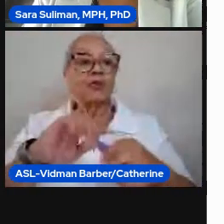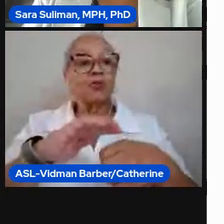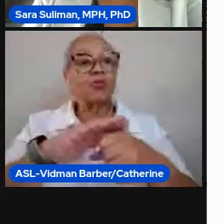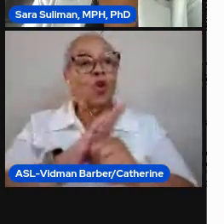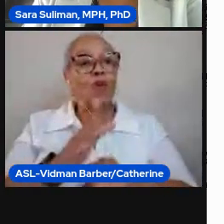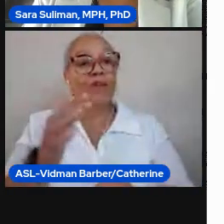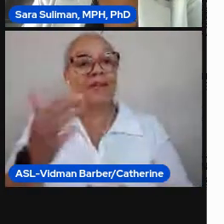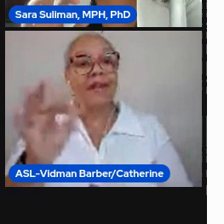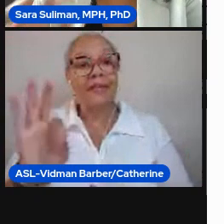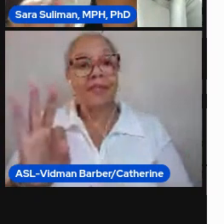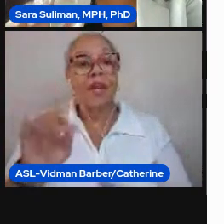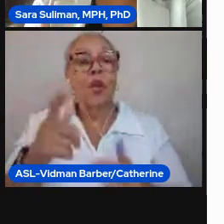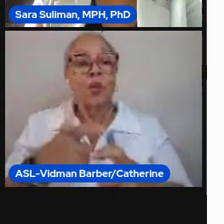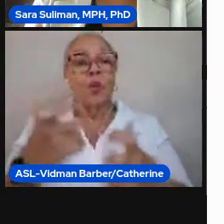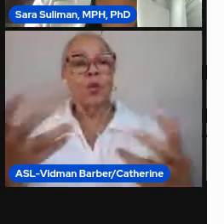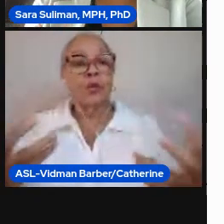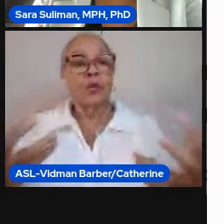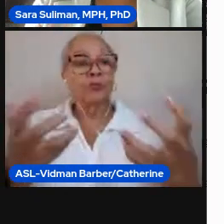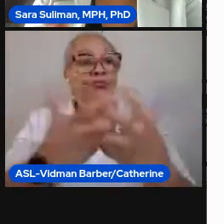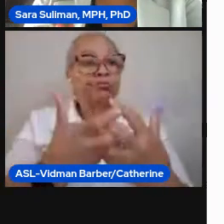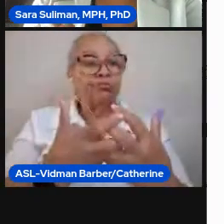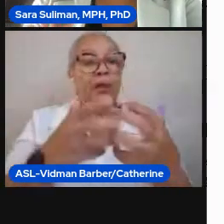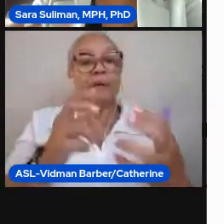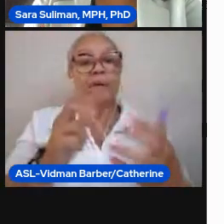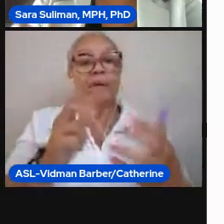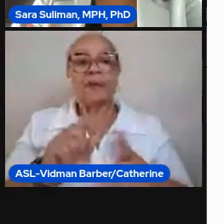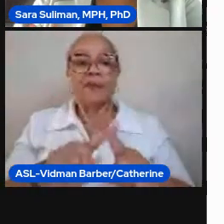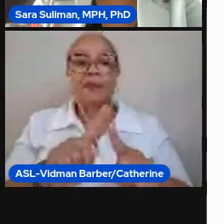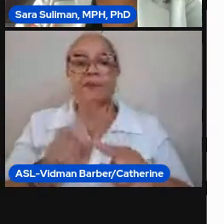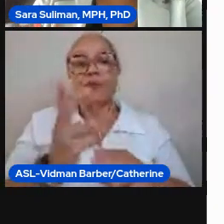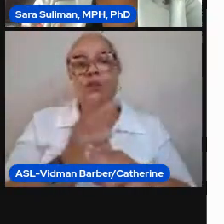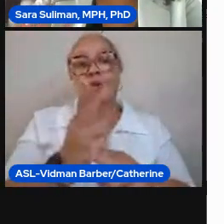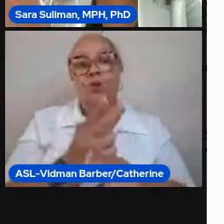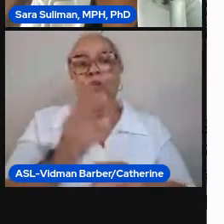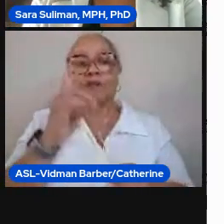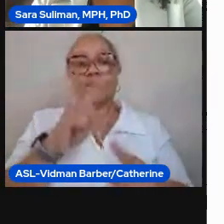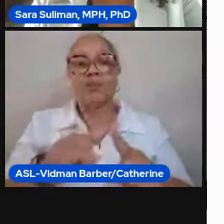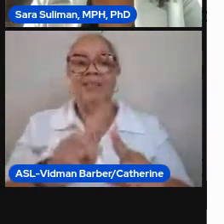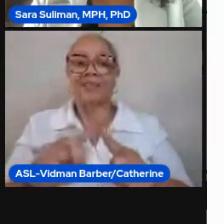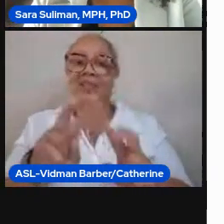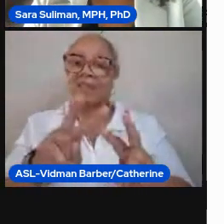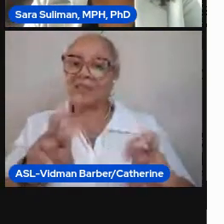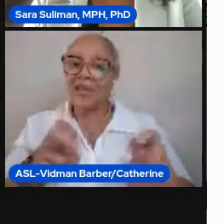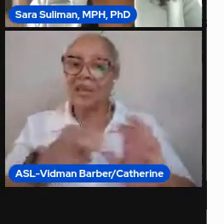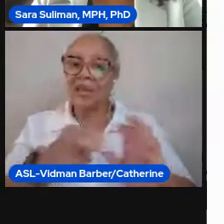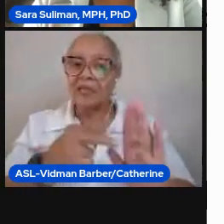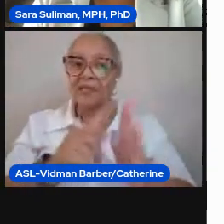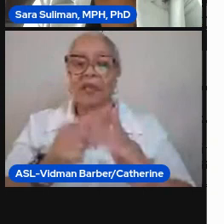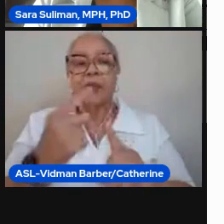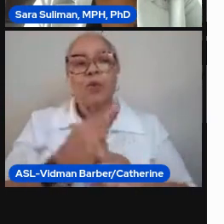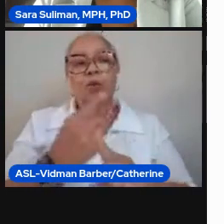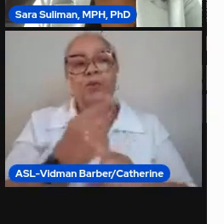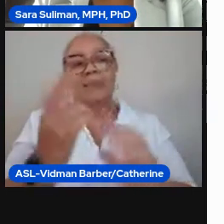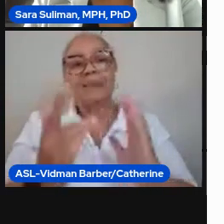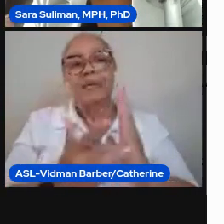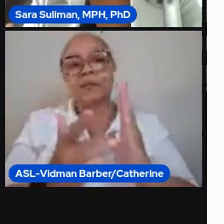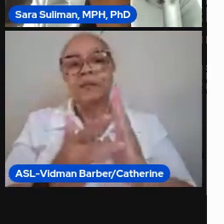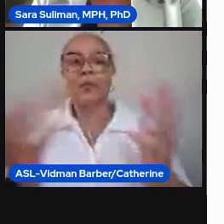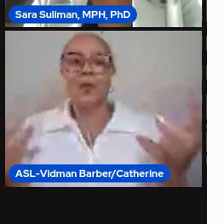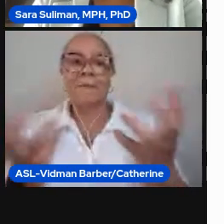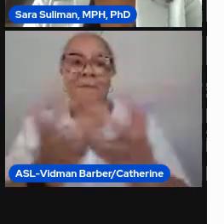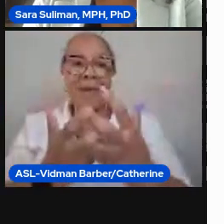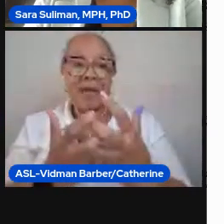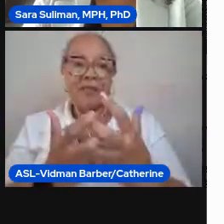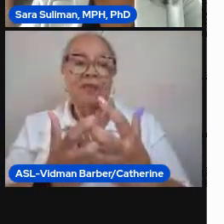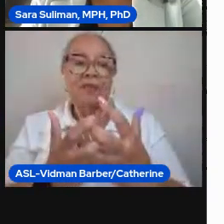wanted to marry the different use cases for different diagnostics and appropriate technologies that would match those use cases. For